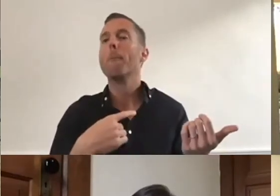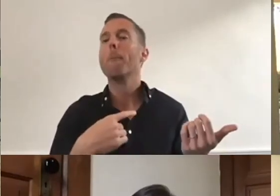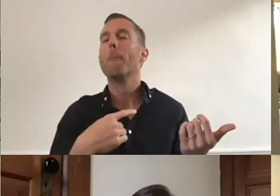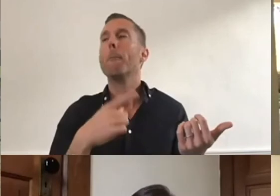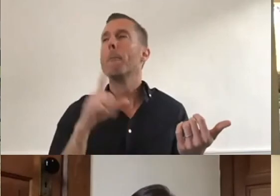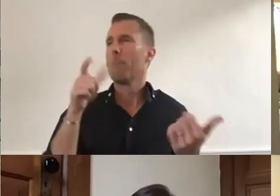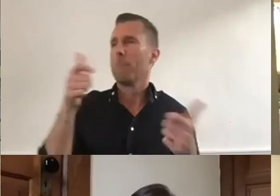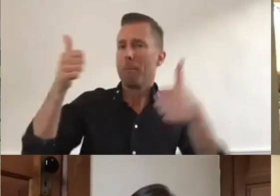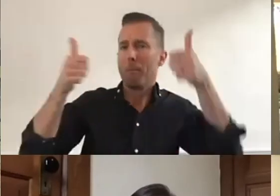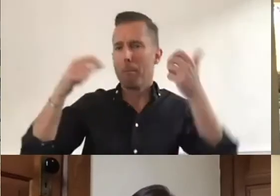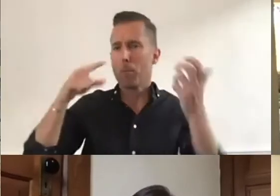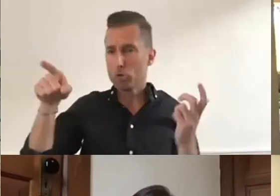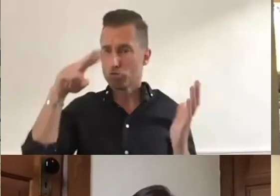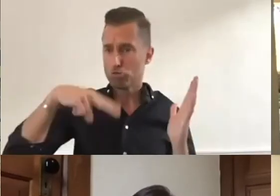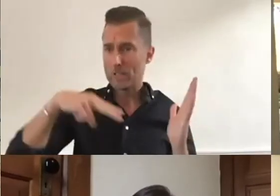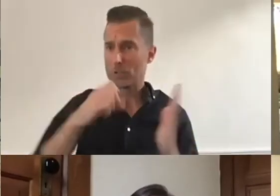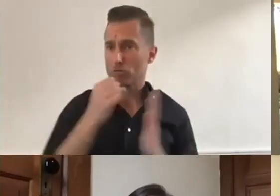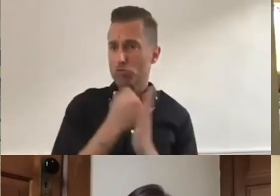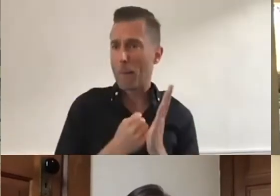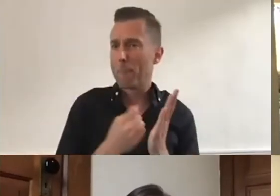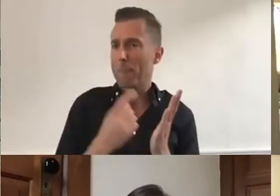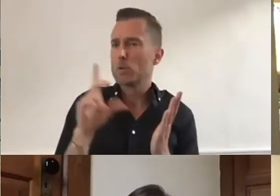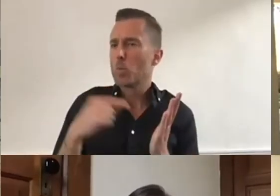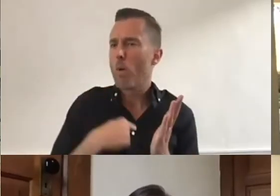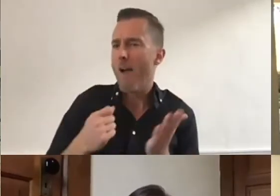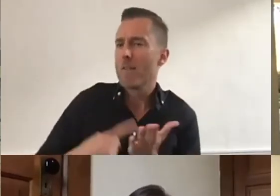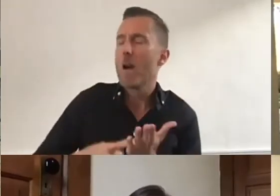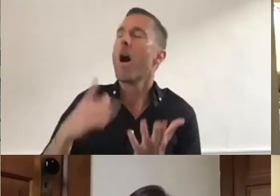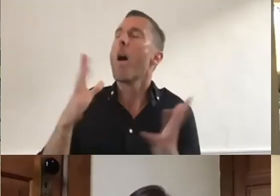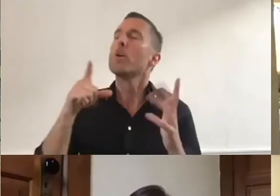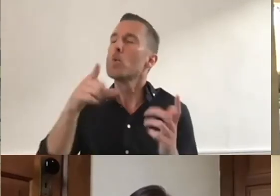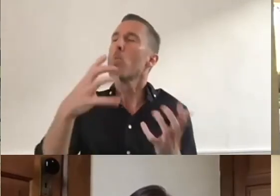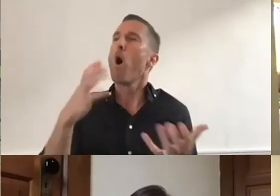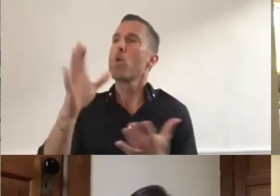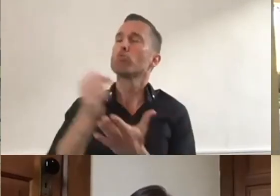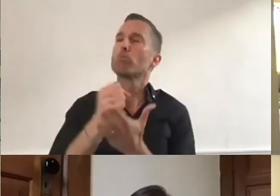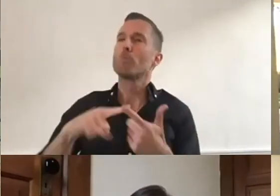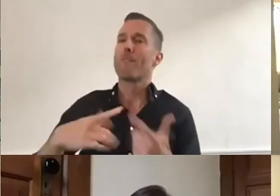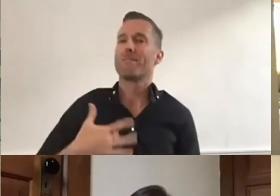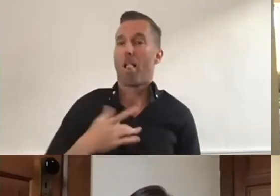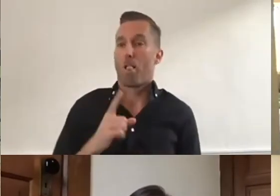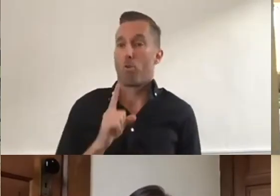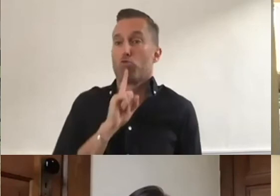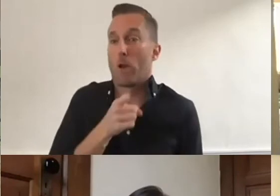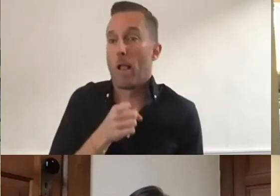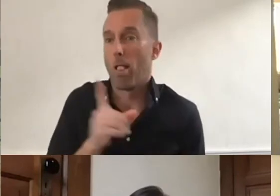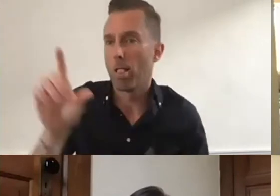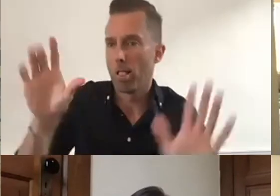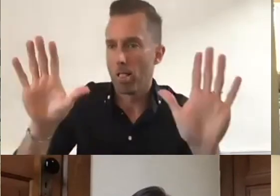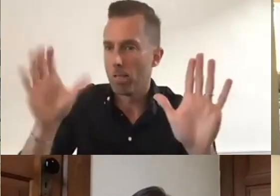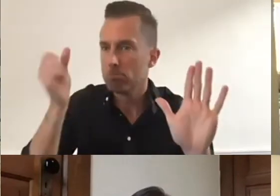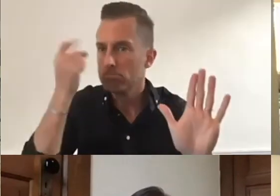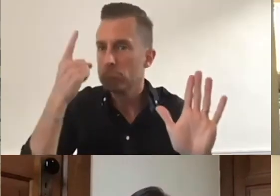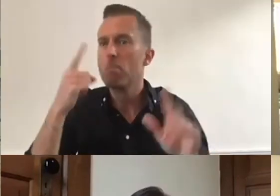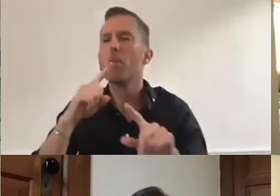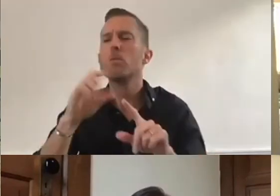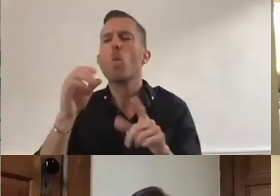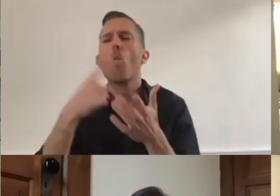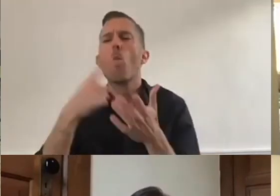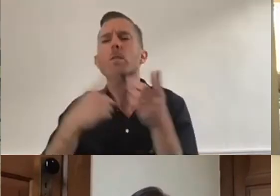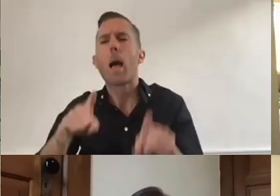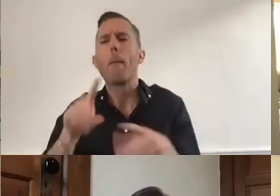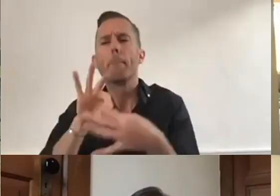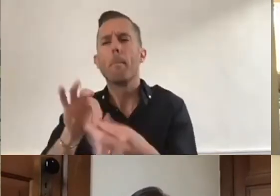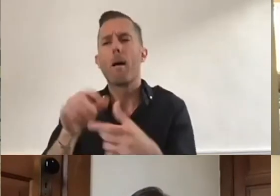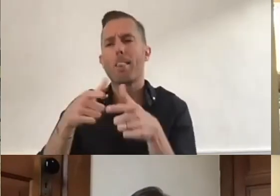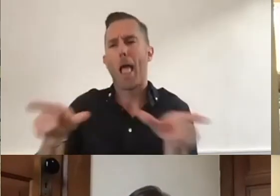is there, yet at the same time, you want your script to feel very real. So what's happening in terms of language